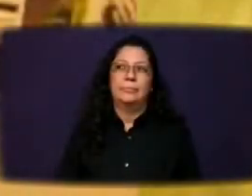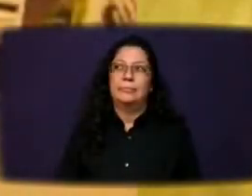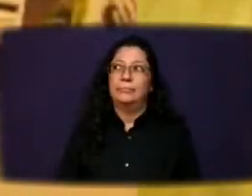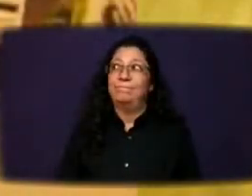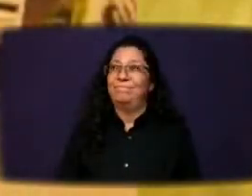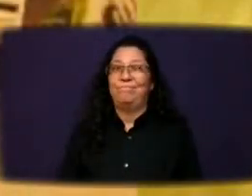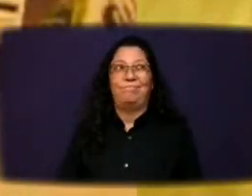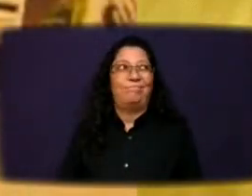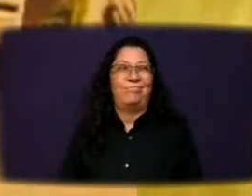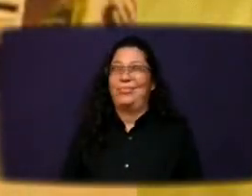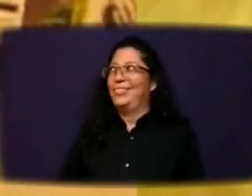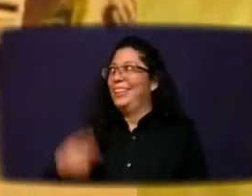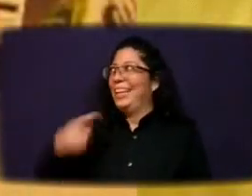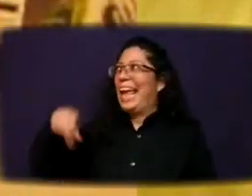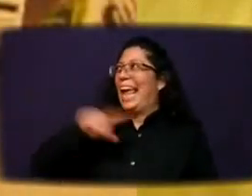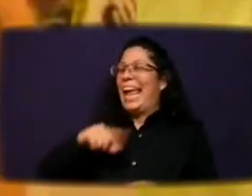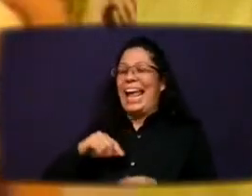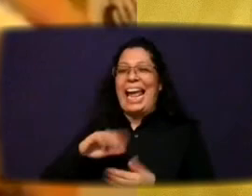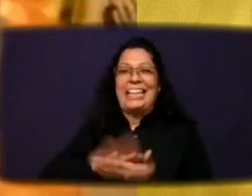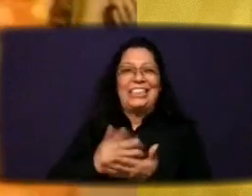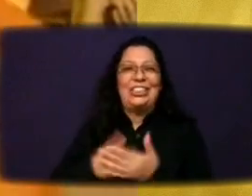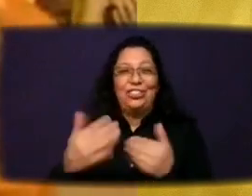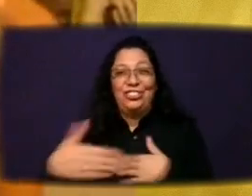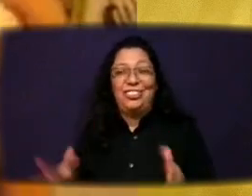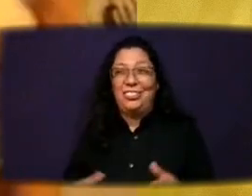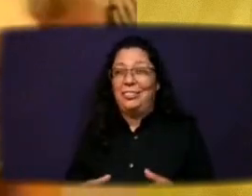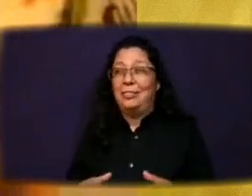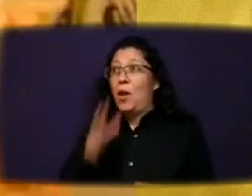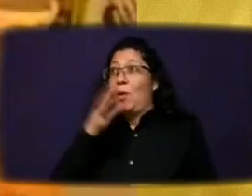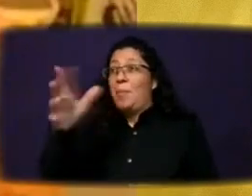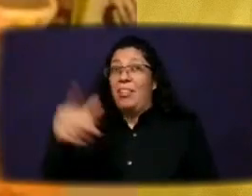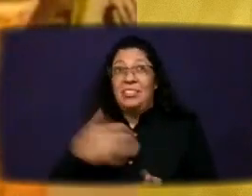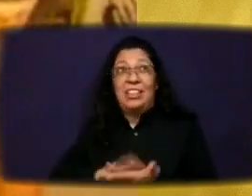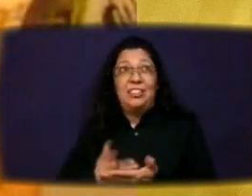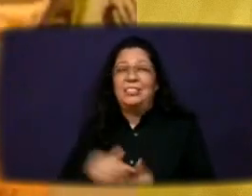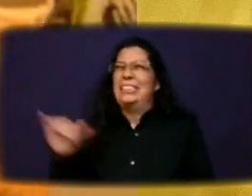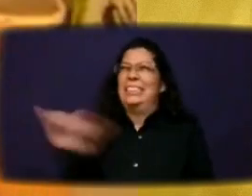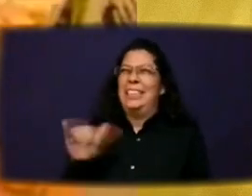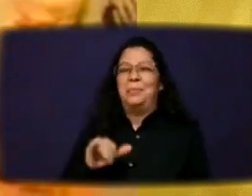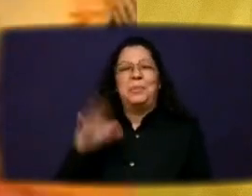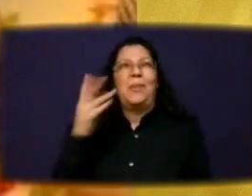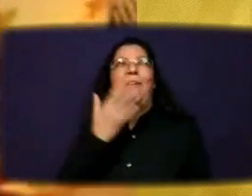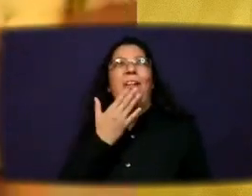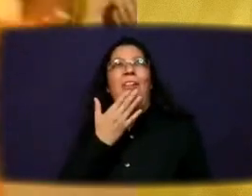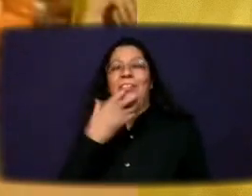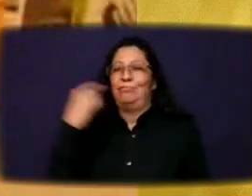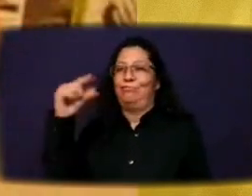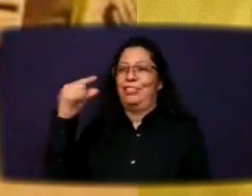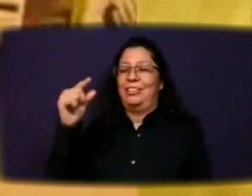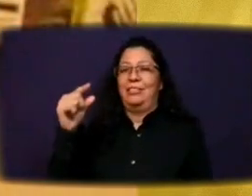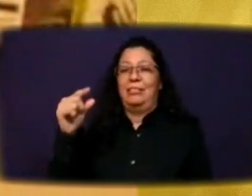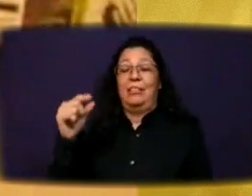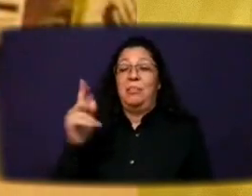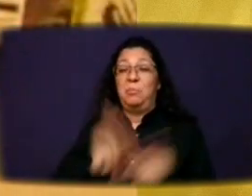Kitchen, same color as my grandmother's, green, is where we all